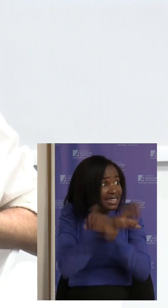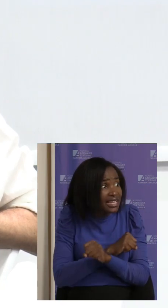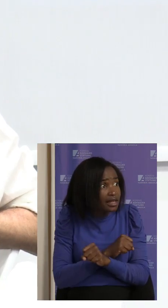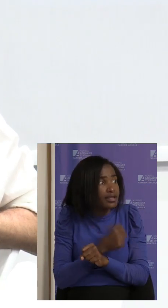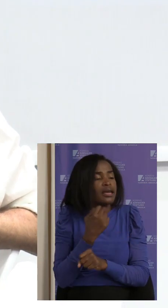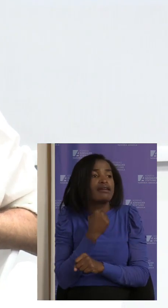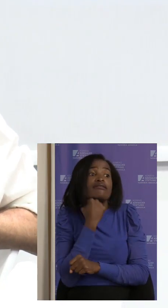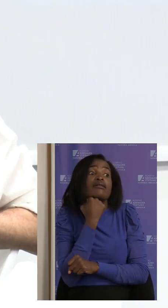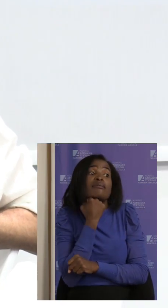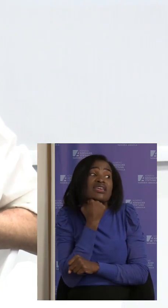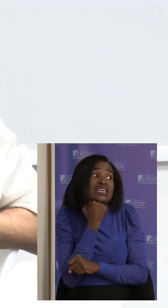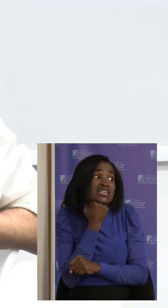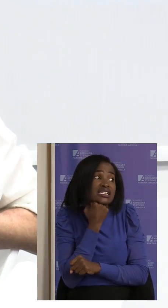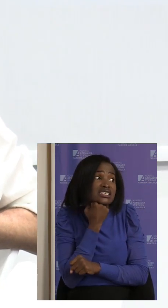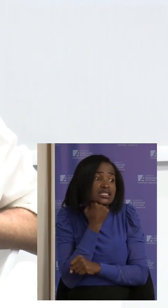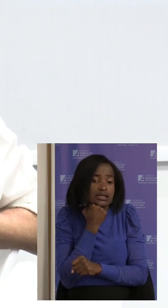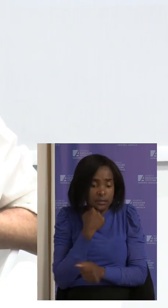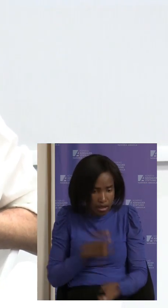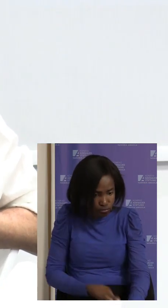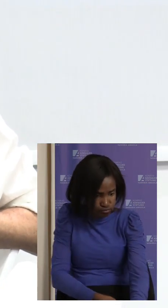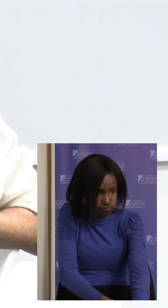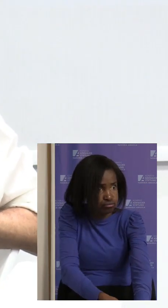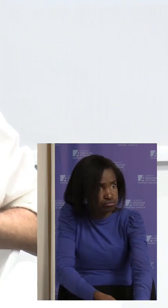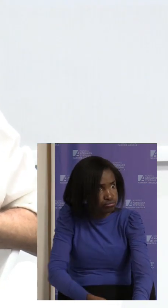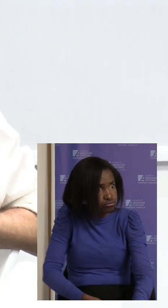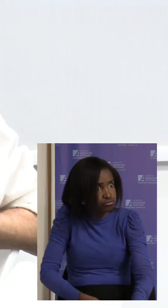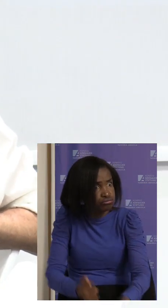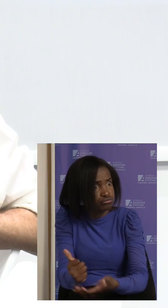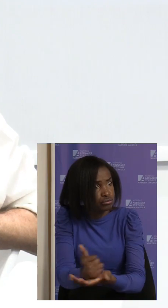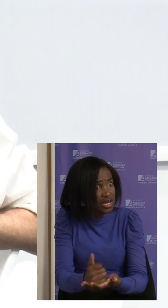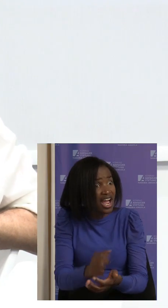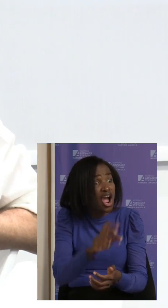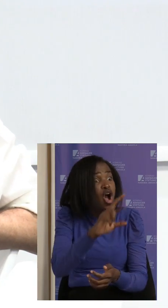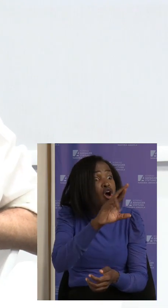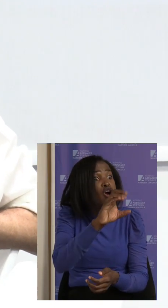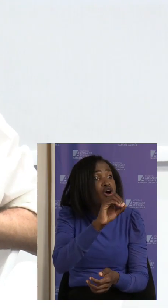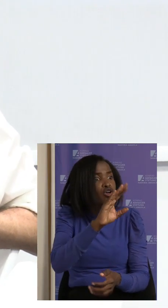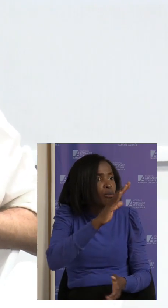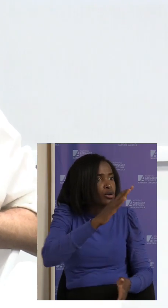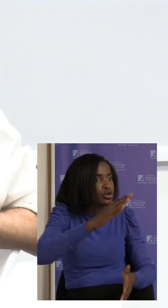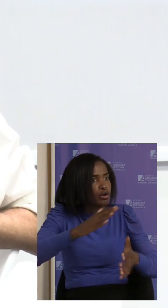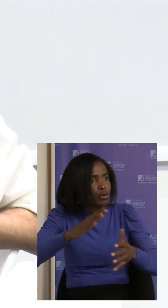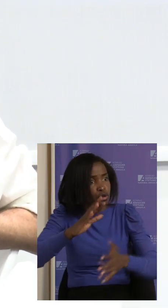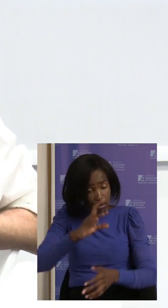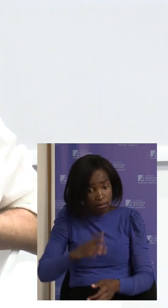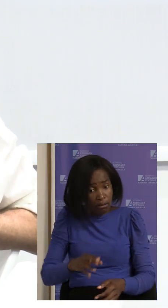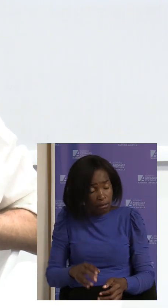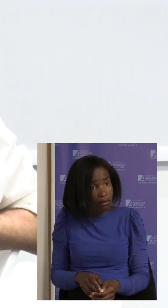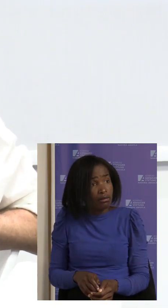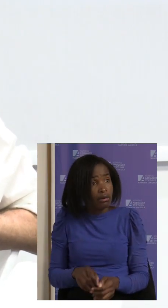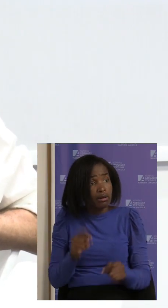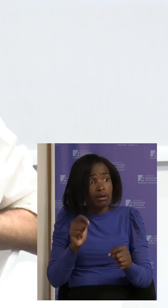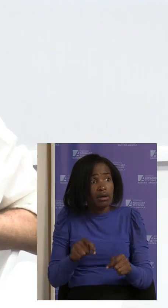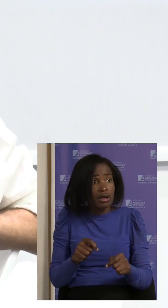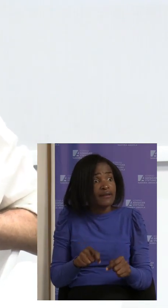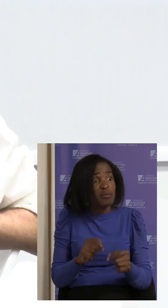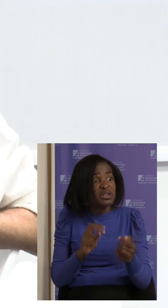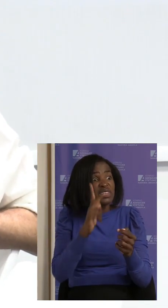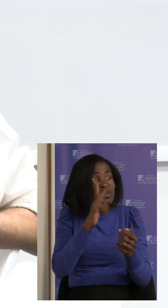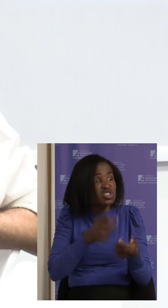that's vacuum your carpet. So your robot's going to start taking over work of the person who's working in your